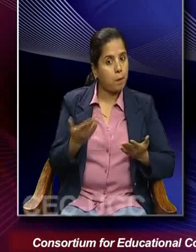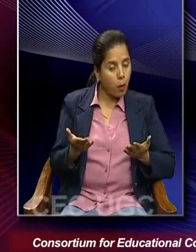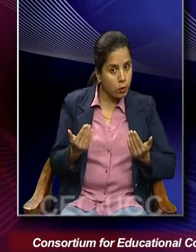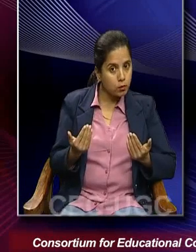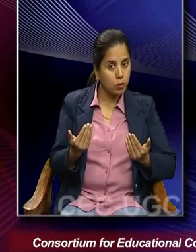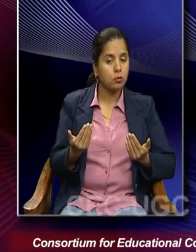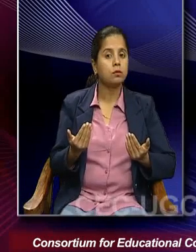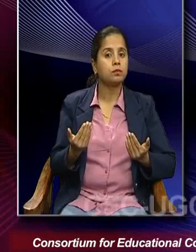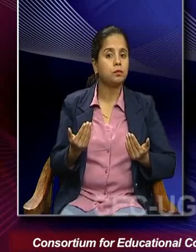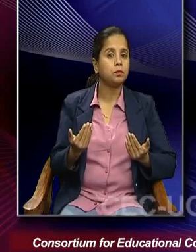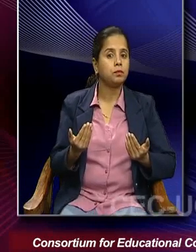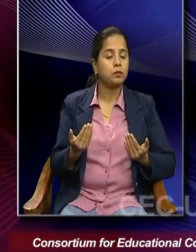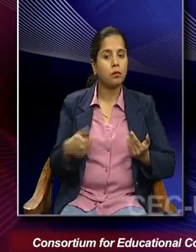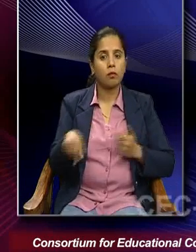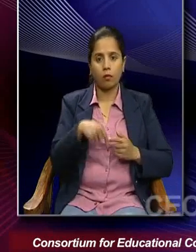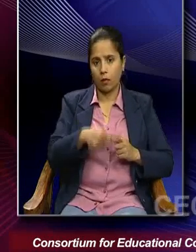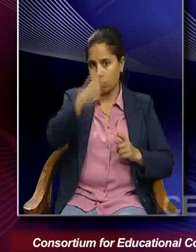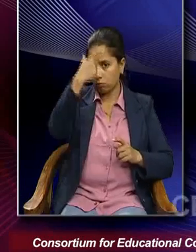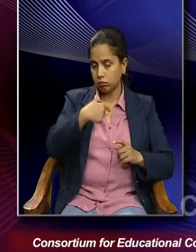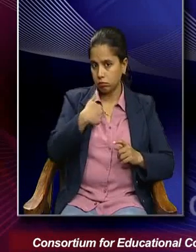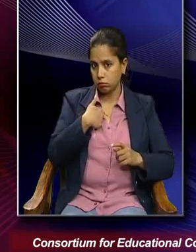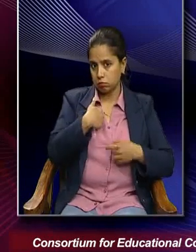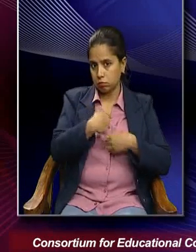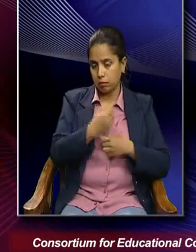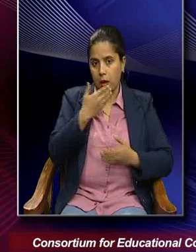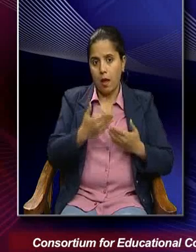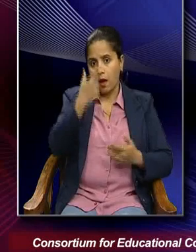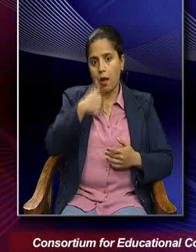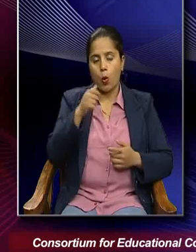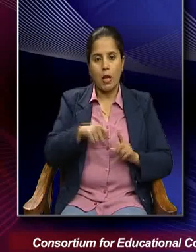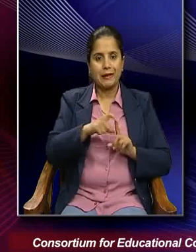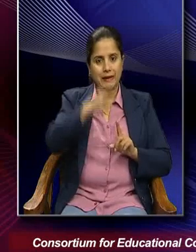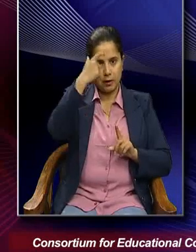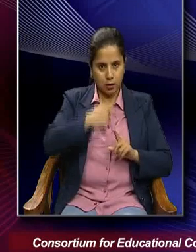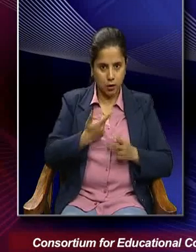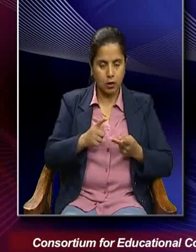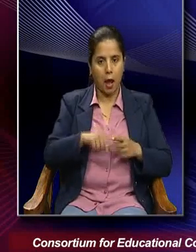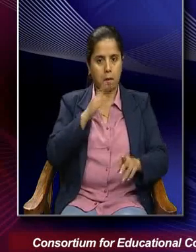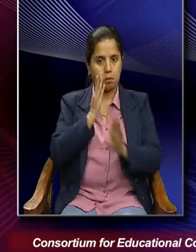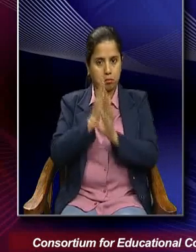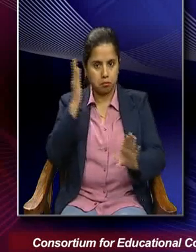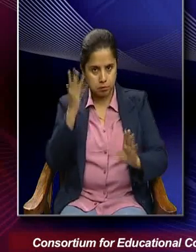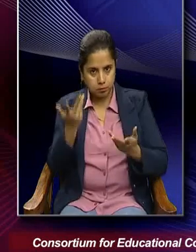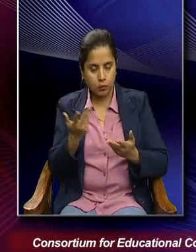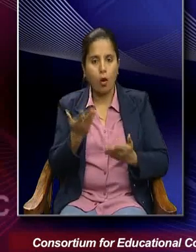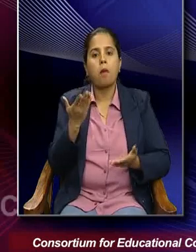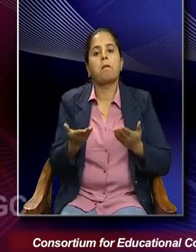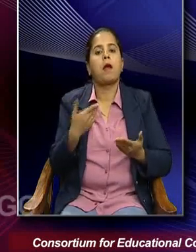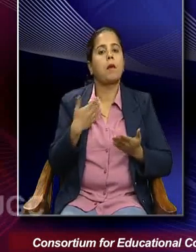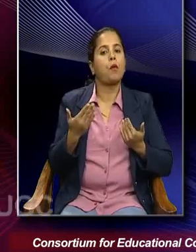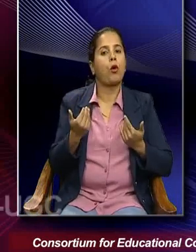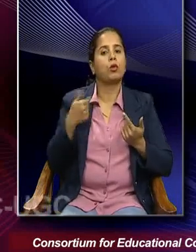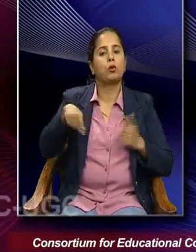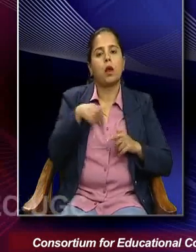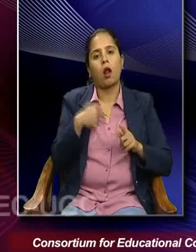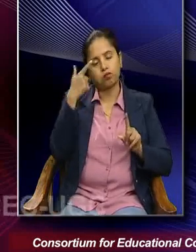a kind of a individual who is disciplined, punctual, or we could become a